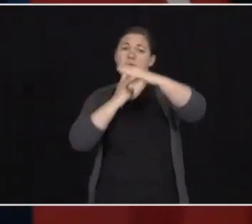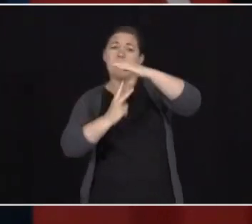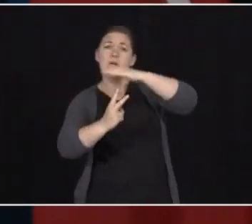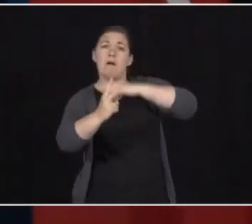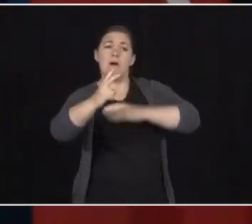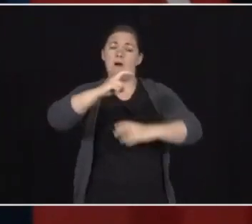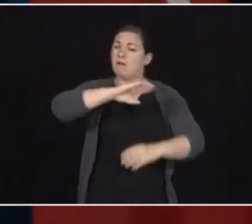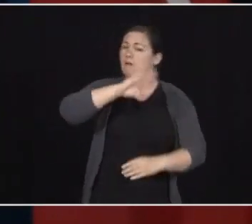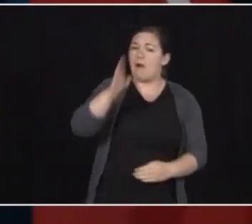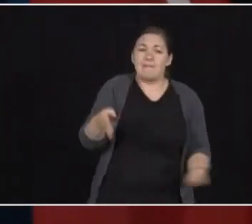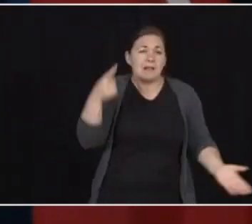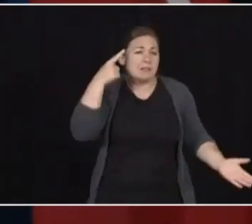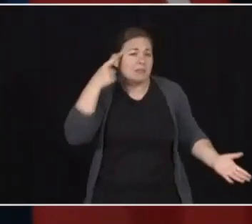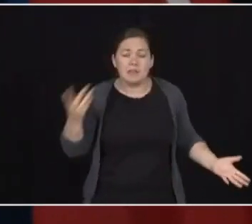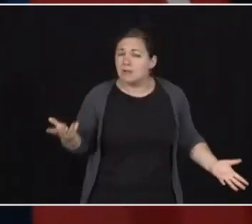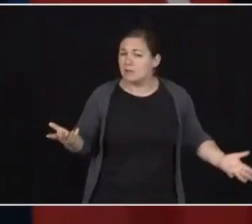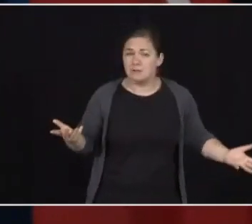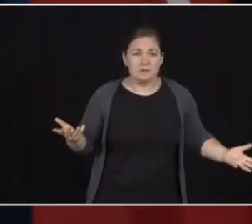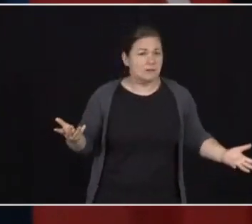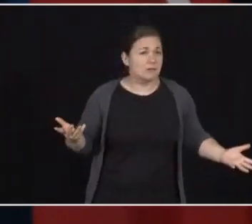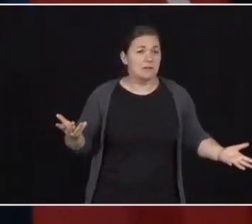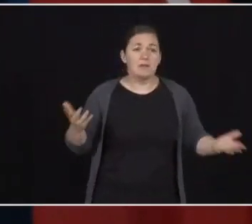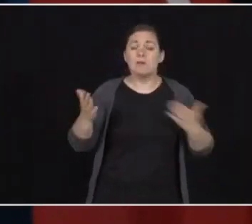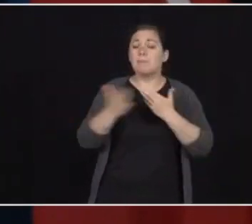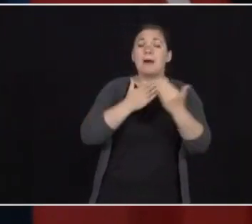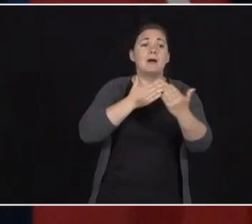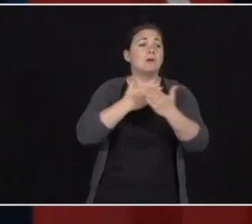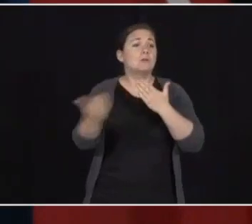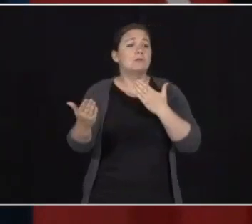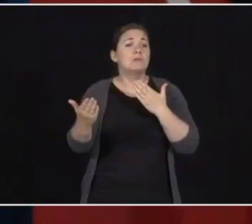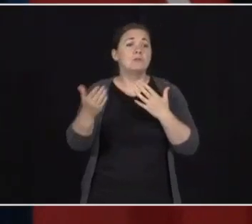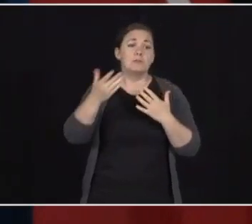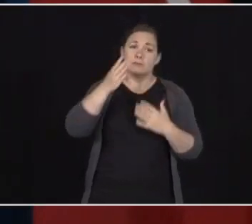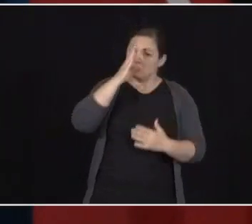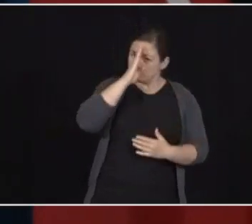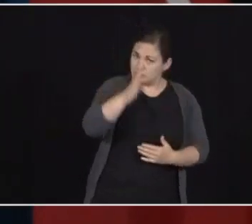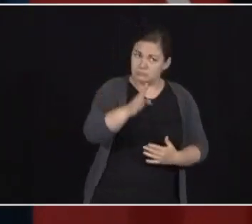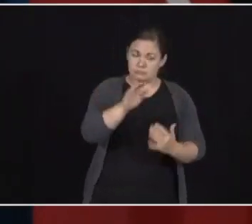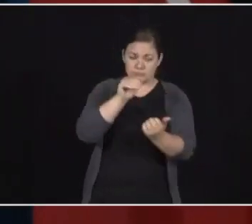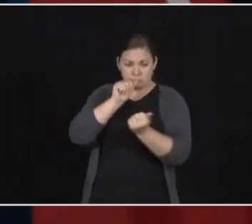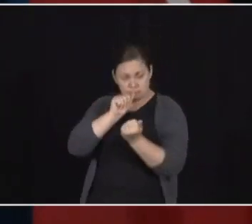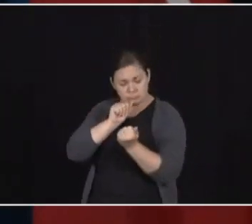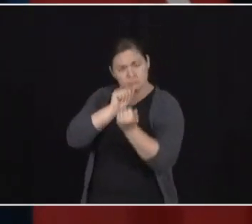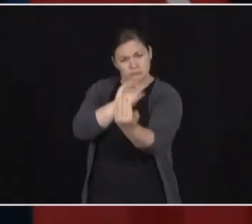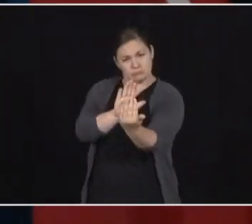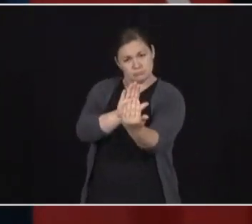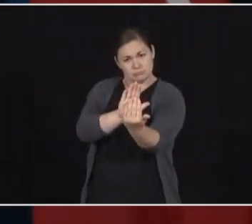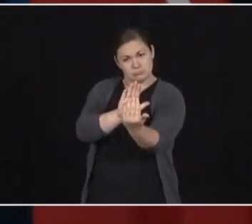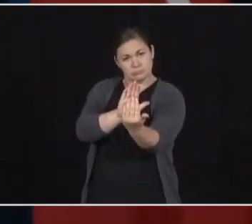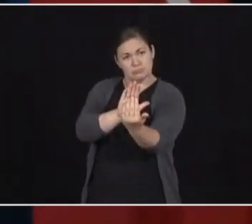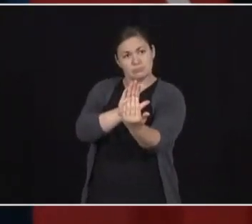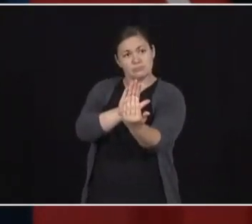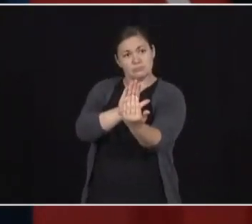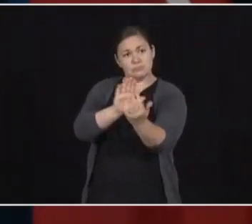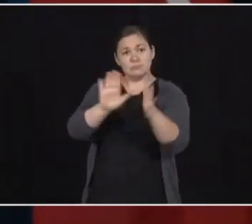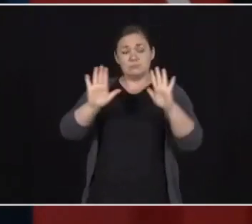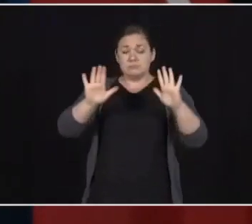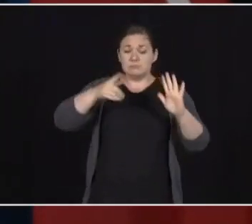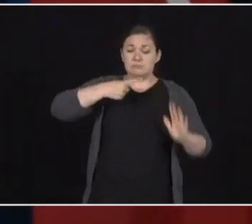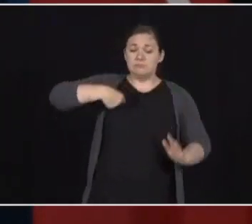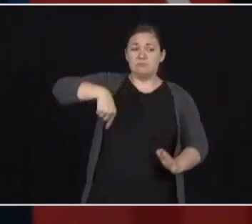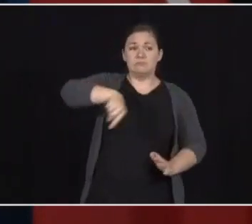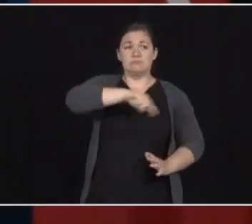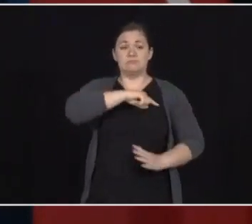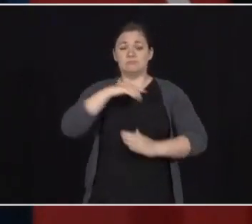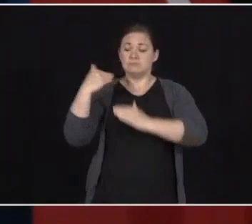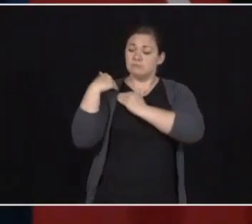And no matter what we faced it head on. And it is up to us, all three levels of